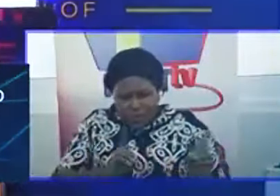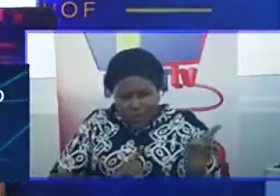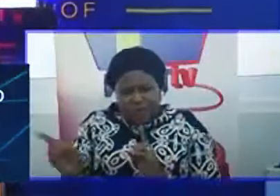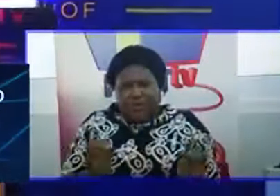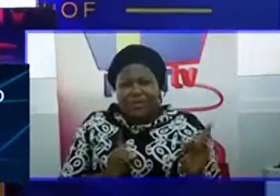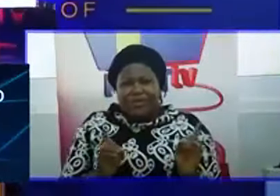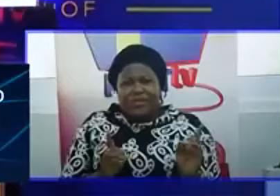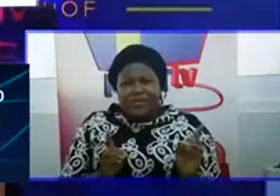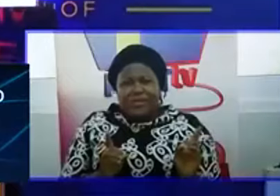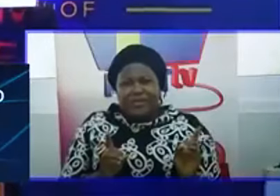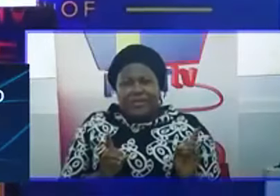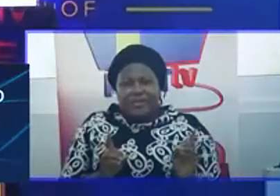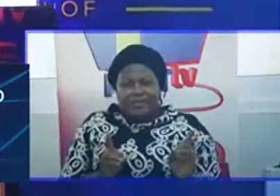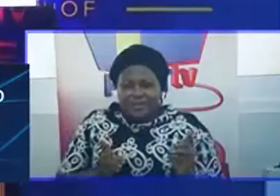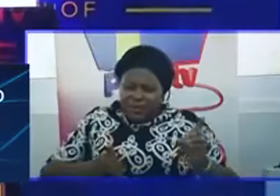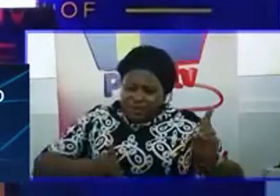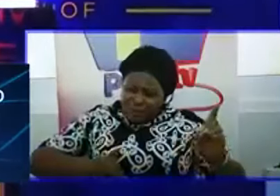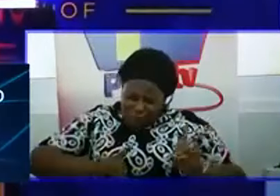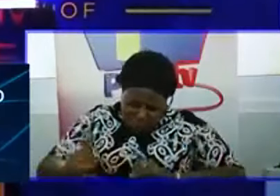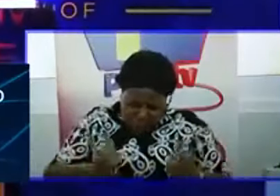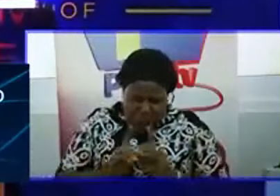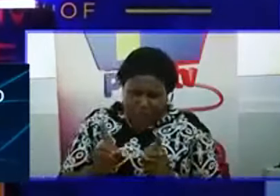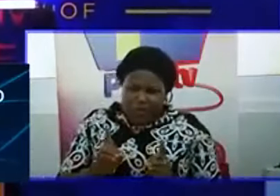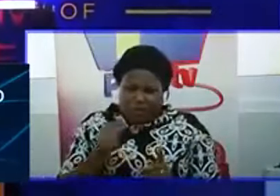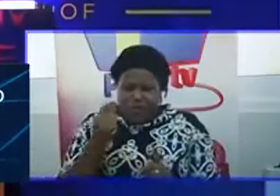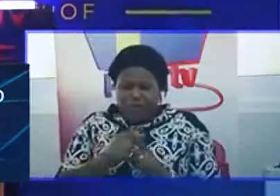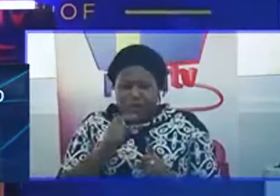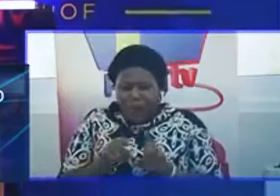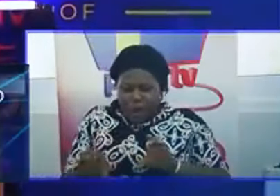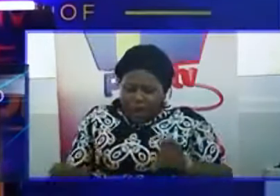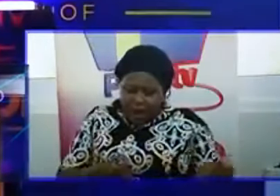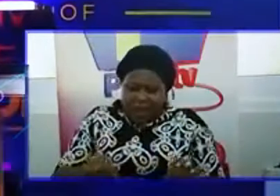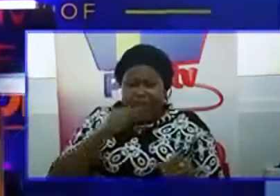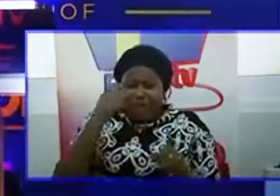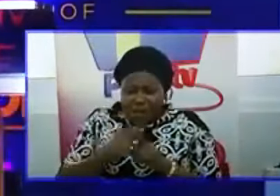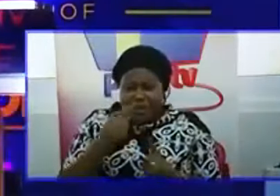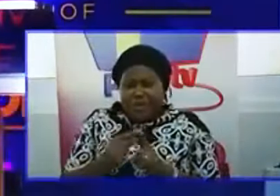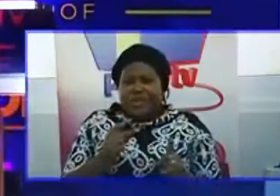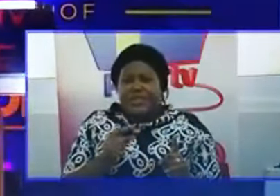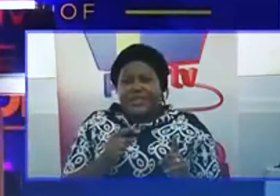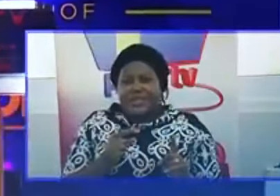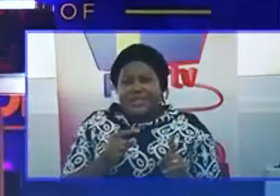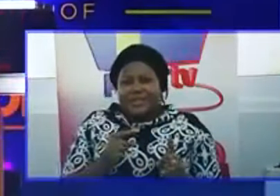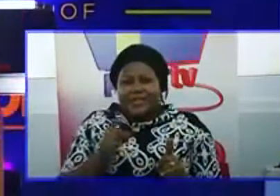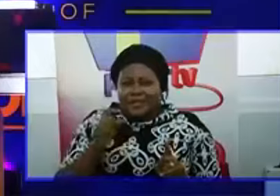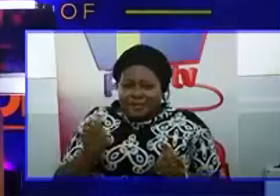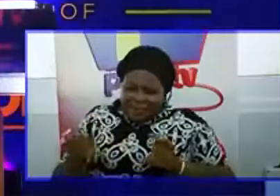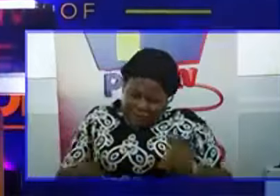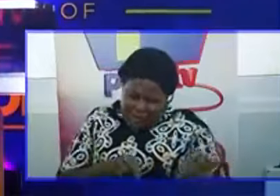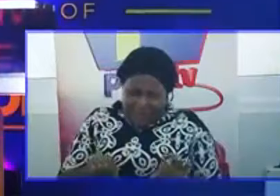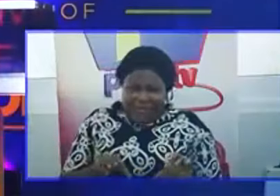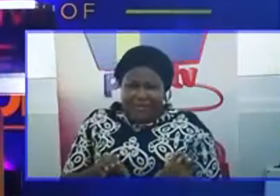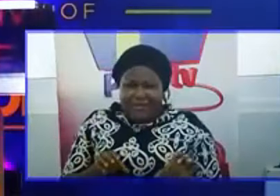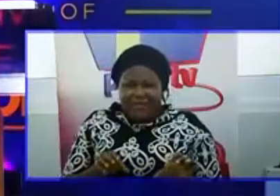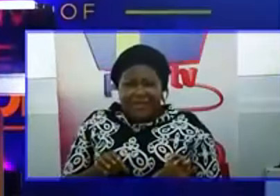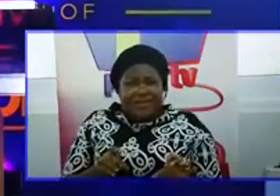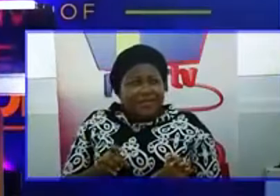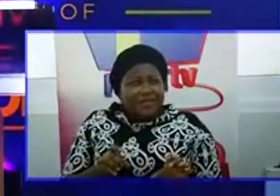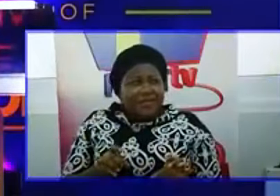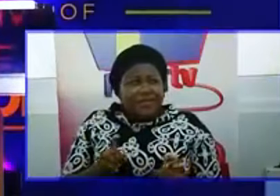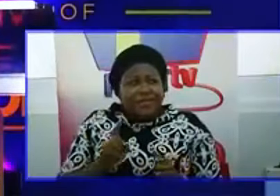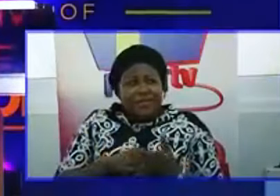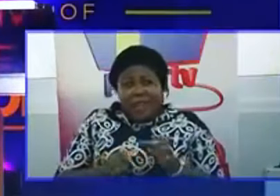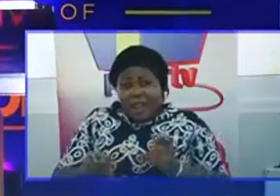do is the perfect definition of a verb. Take action. And then when he says, when you are taking action,